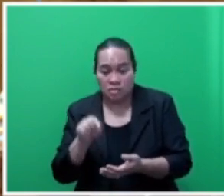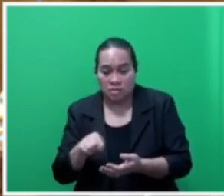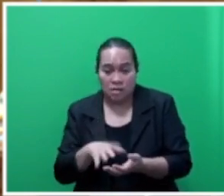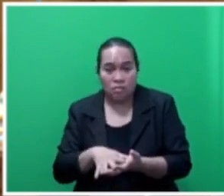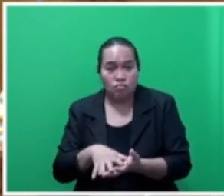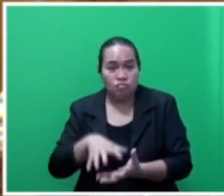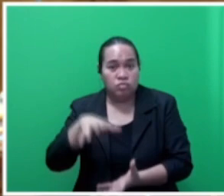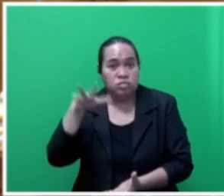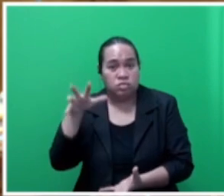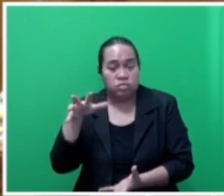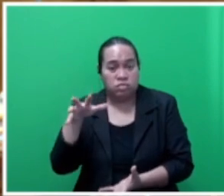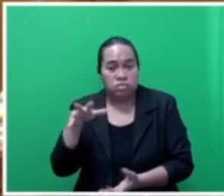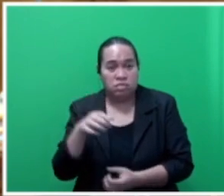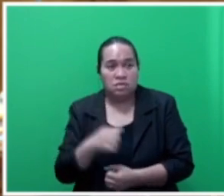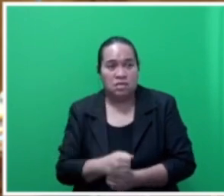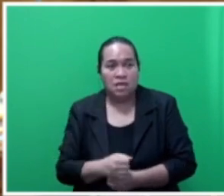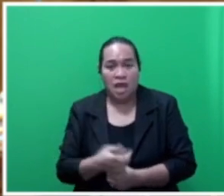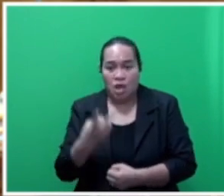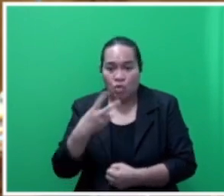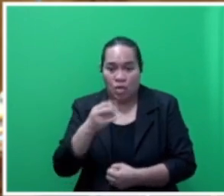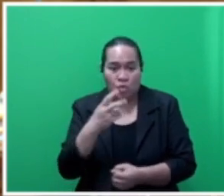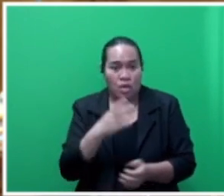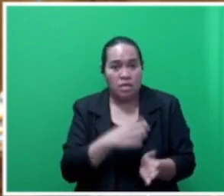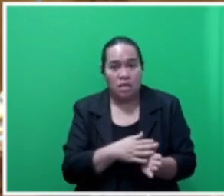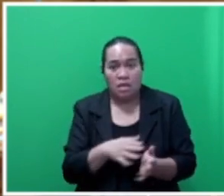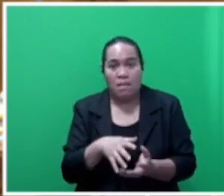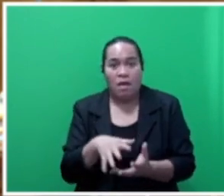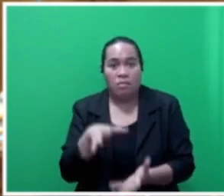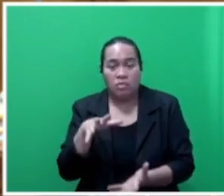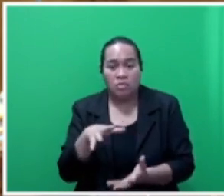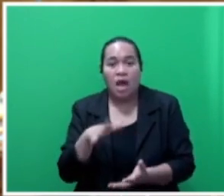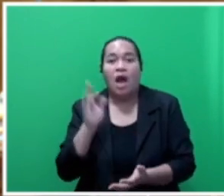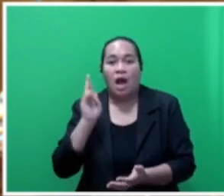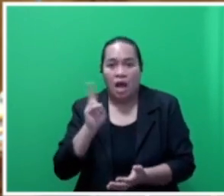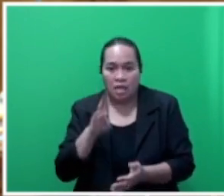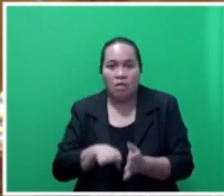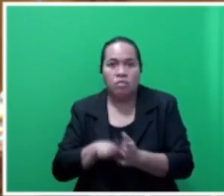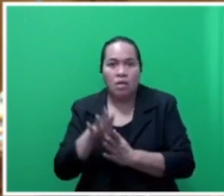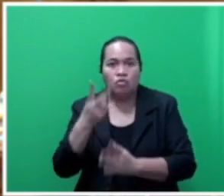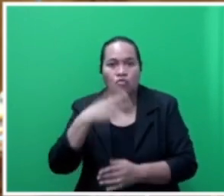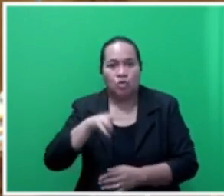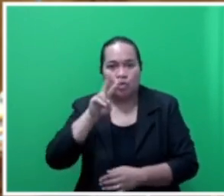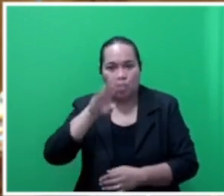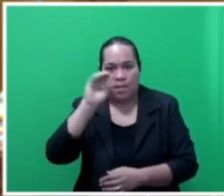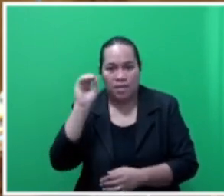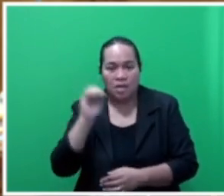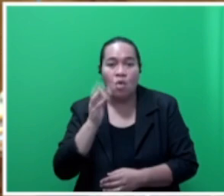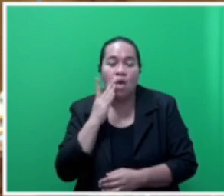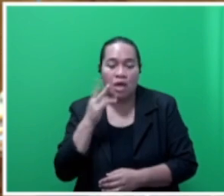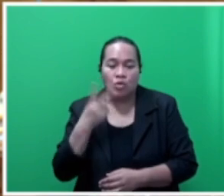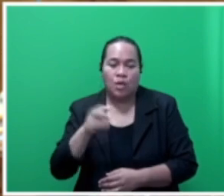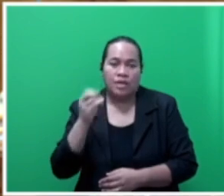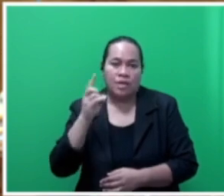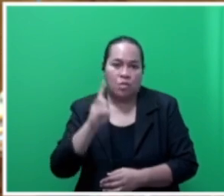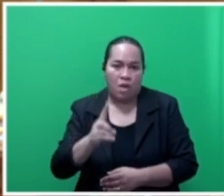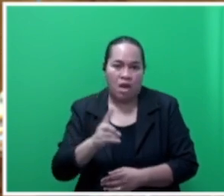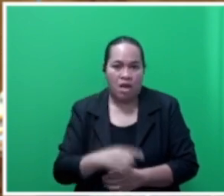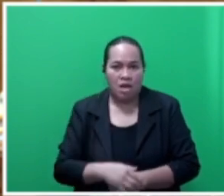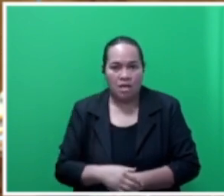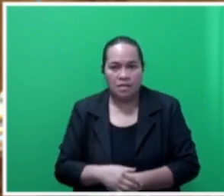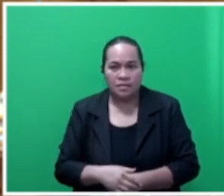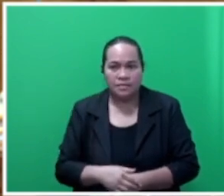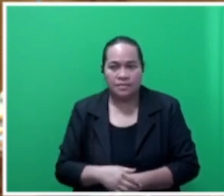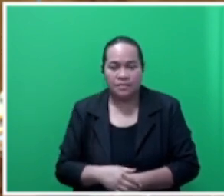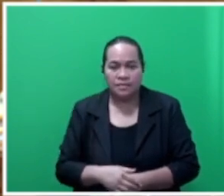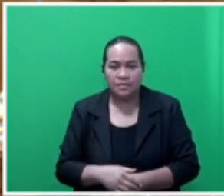by end of 2020, and it increased further by 22 percentage points in 2021.